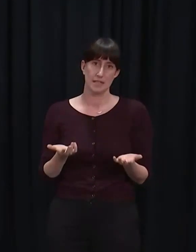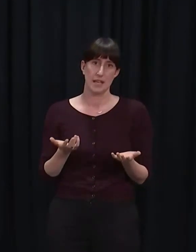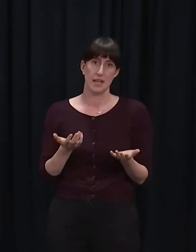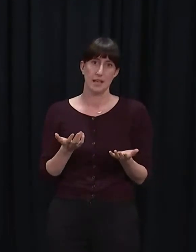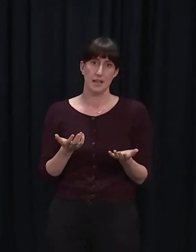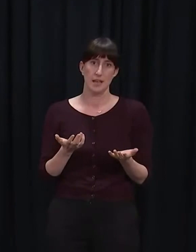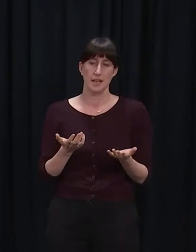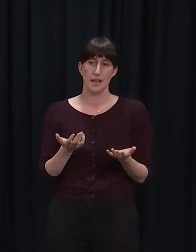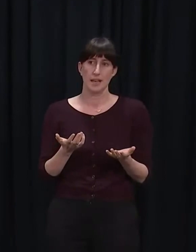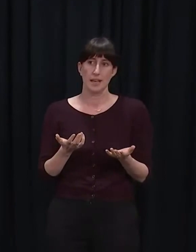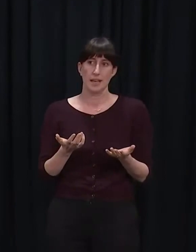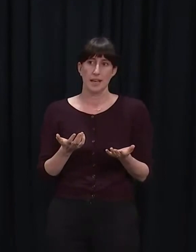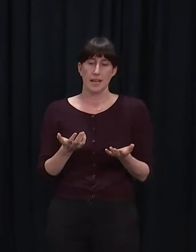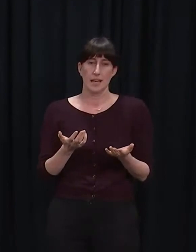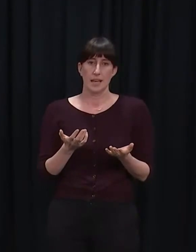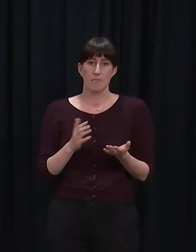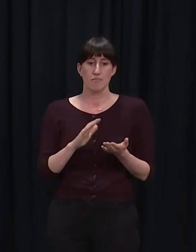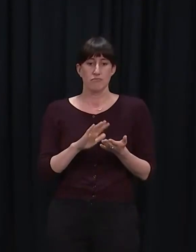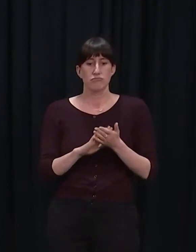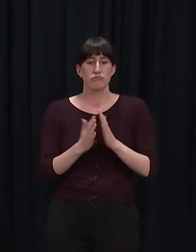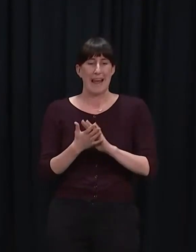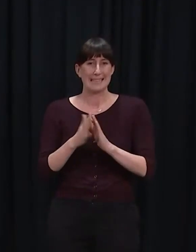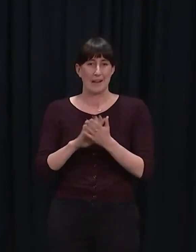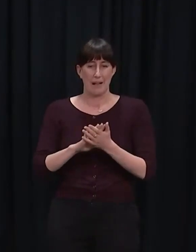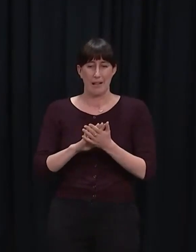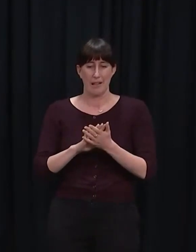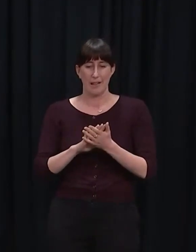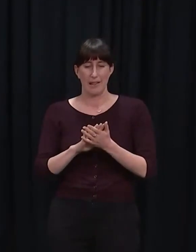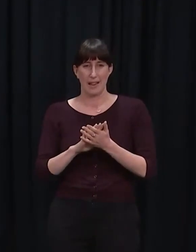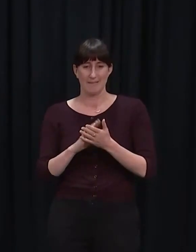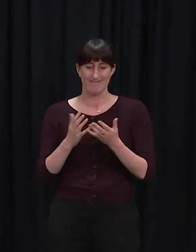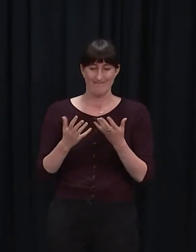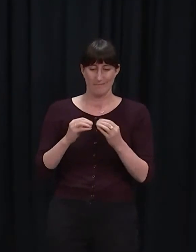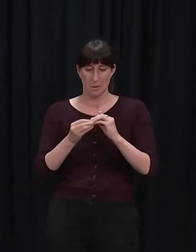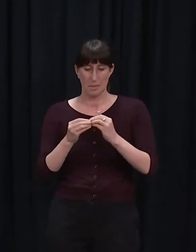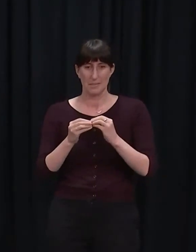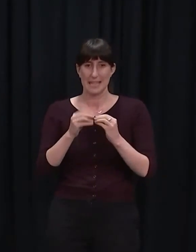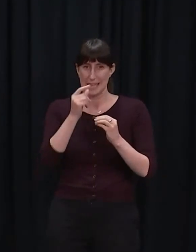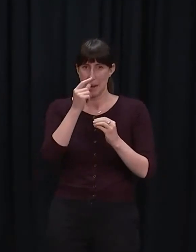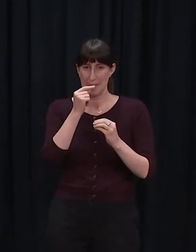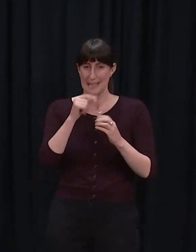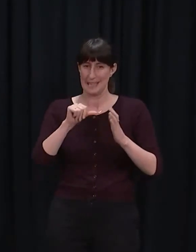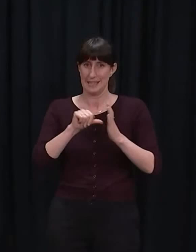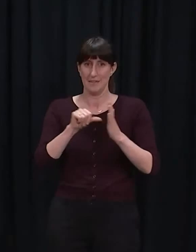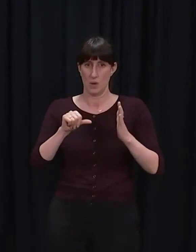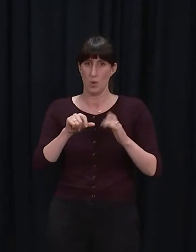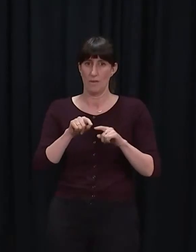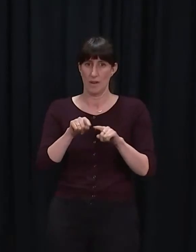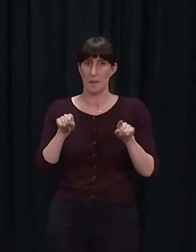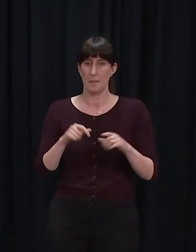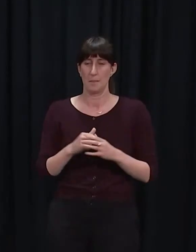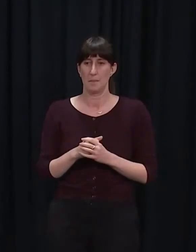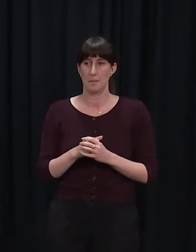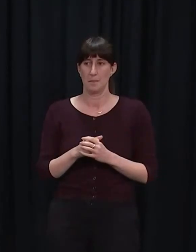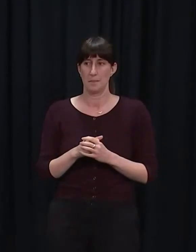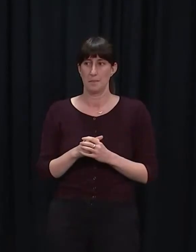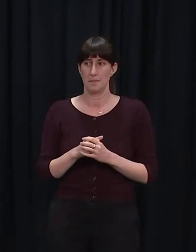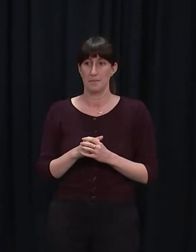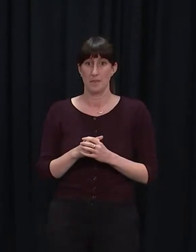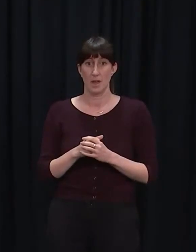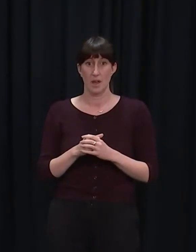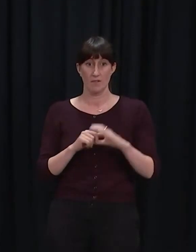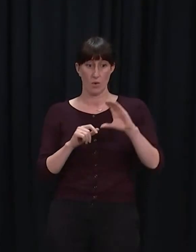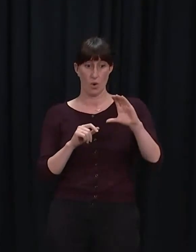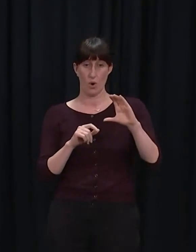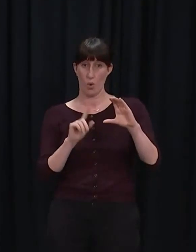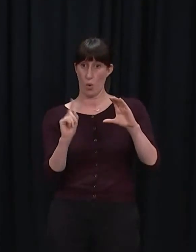considerations that make that operationally quite difficult. And we don't know how long that internal boundary